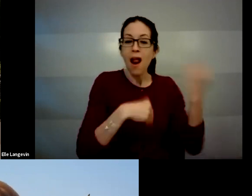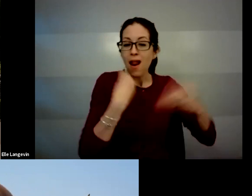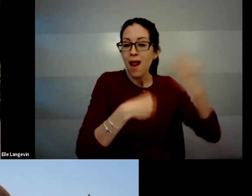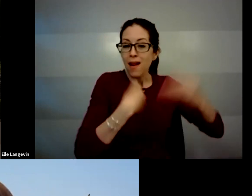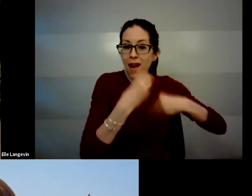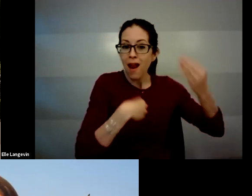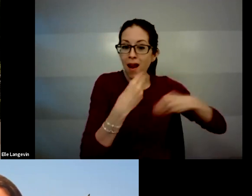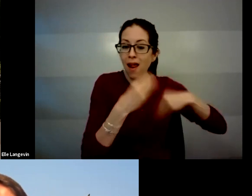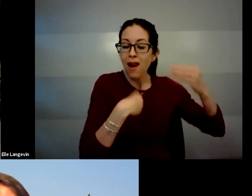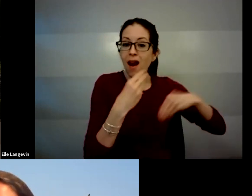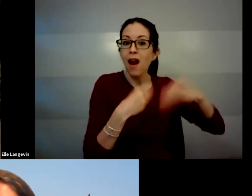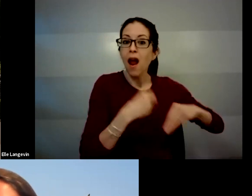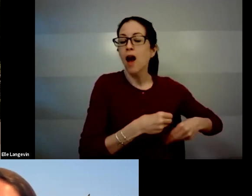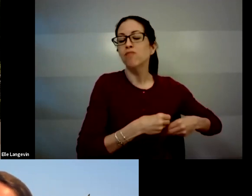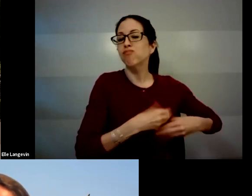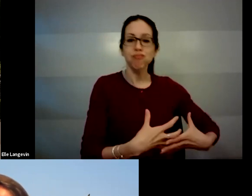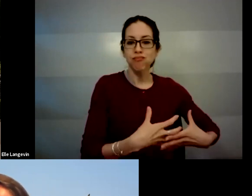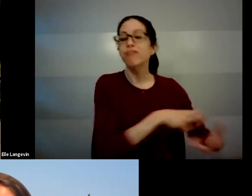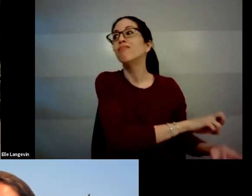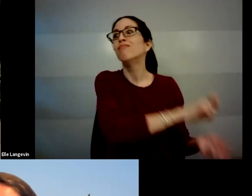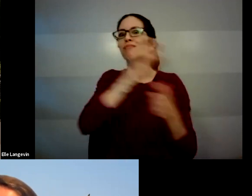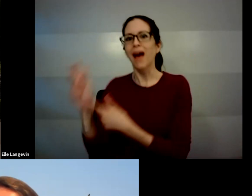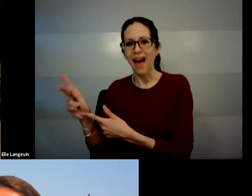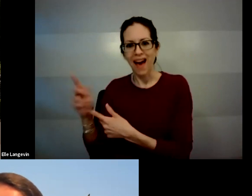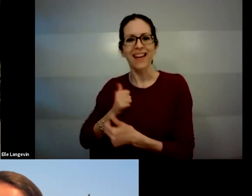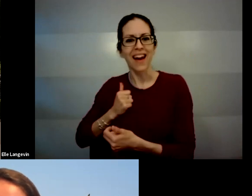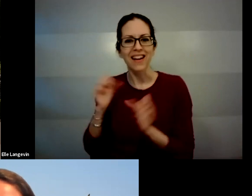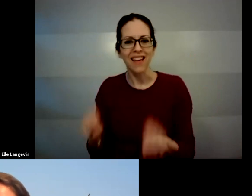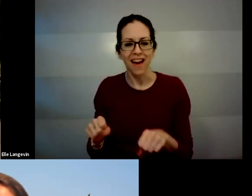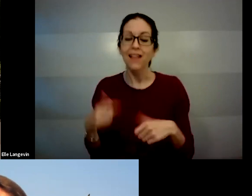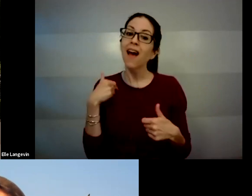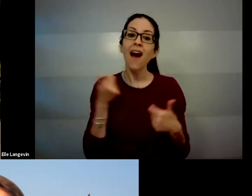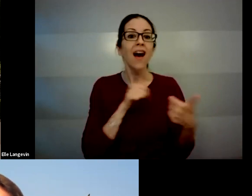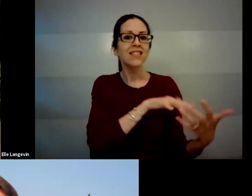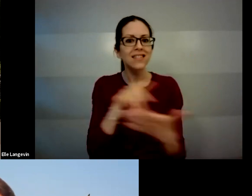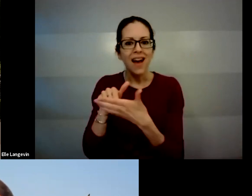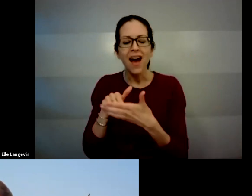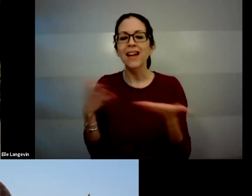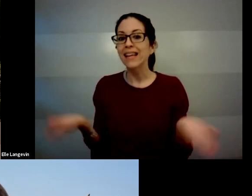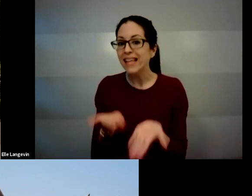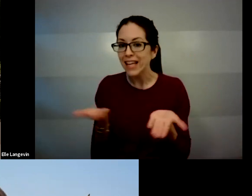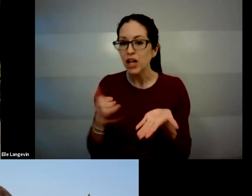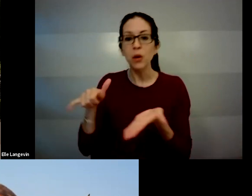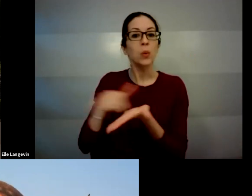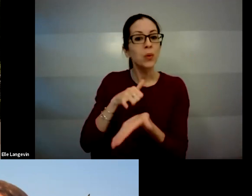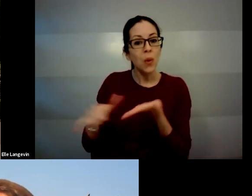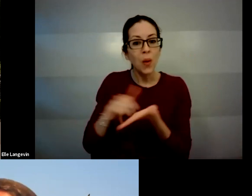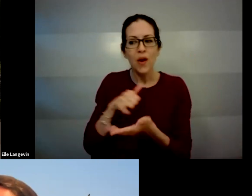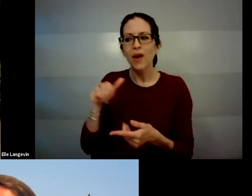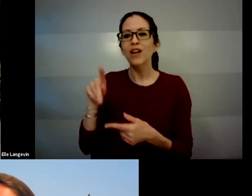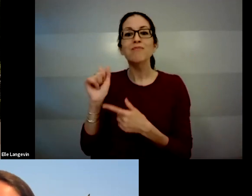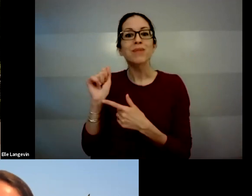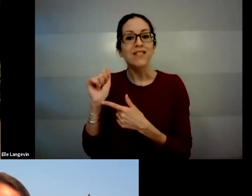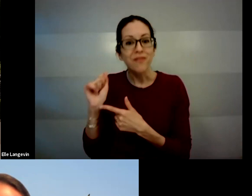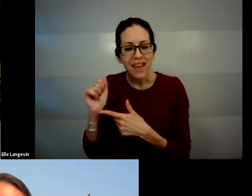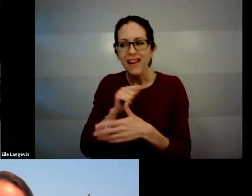journey. So here in the United States, I work around Pennsylvania and in New York, studying birds while they're nesting. And then in the fall,